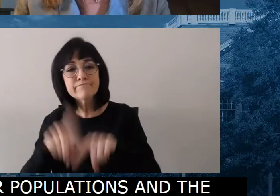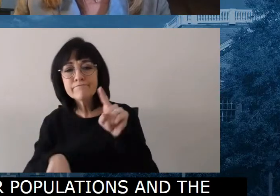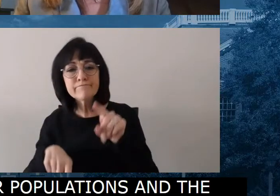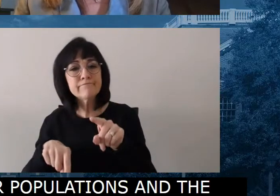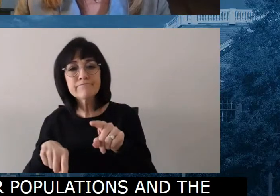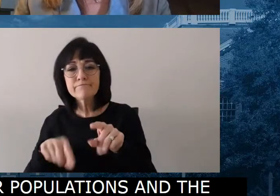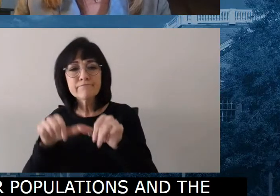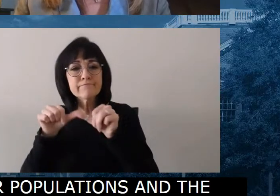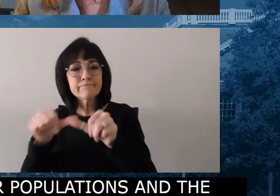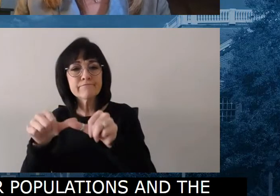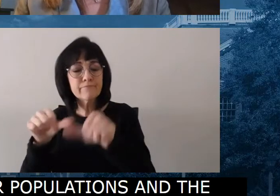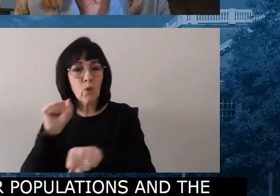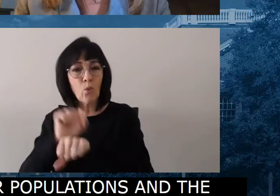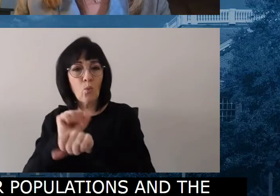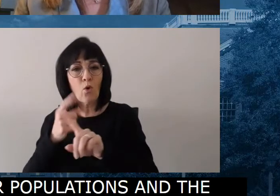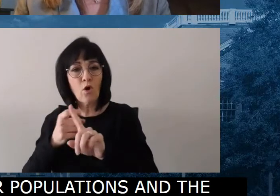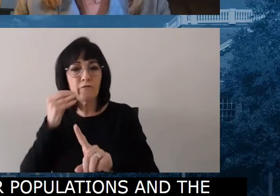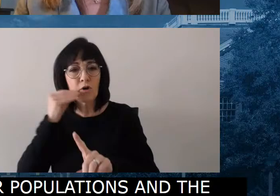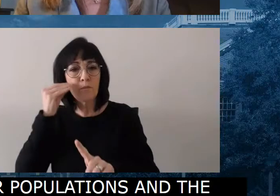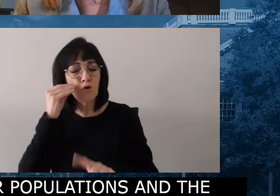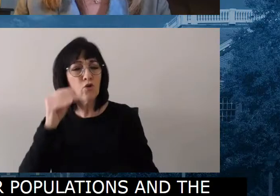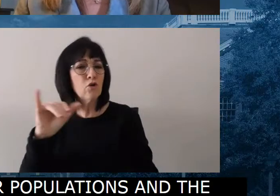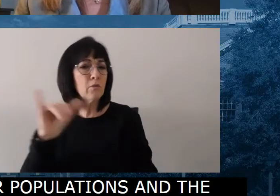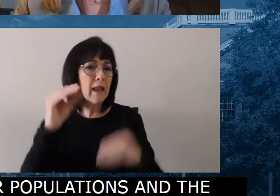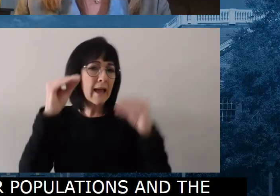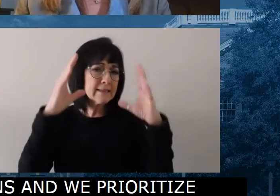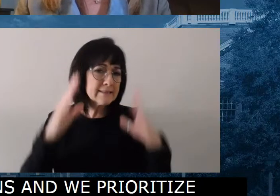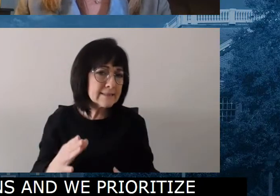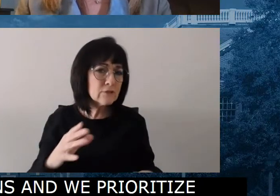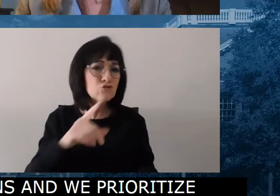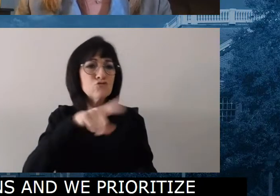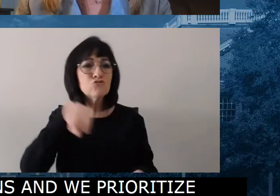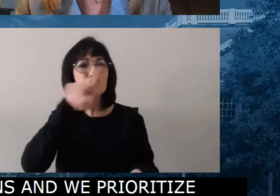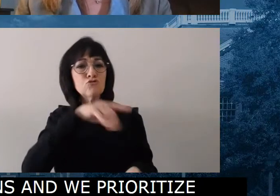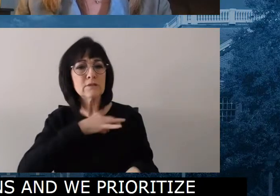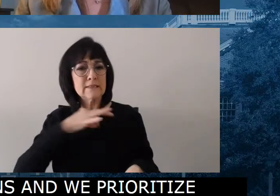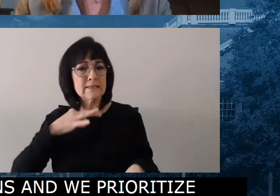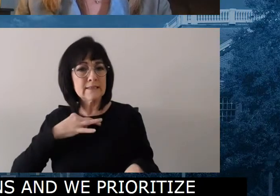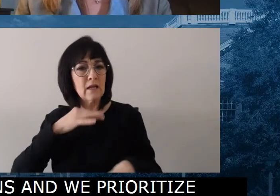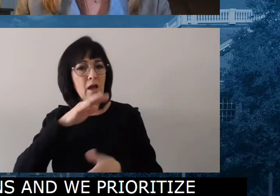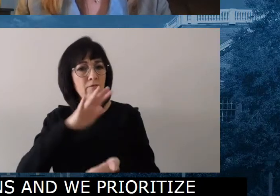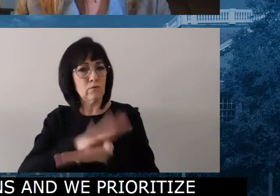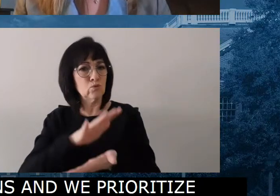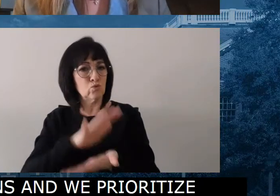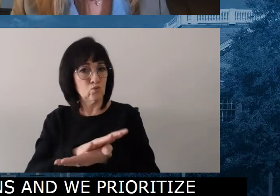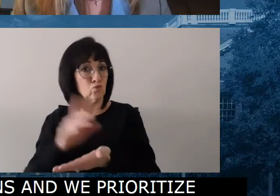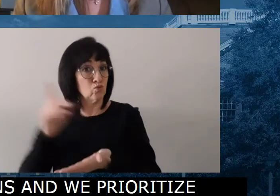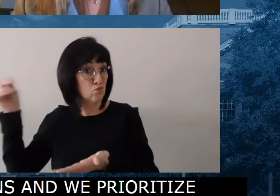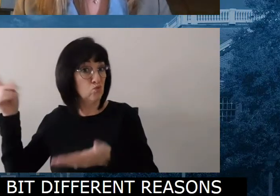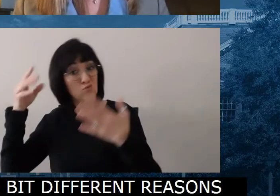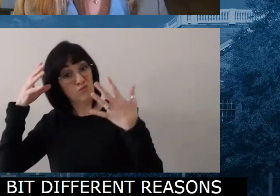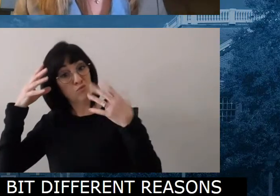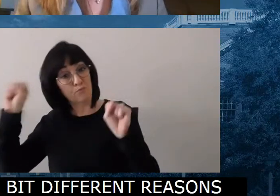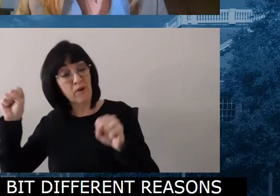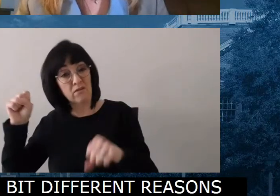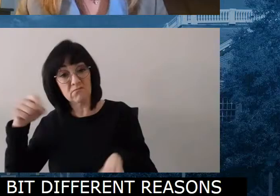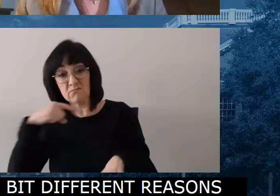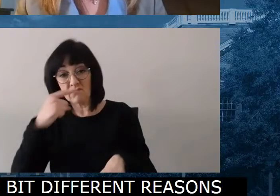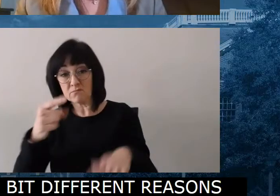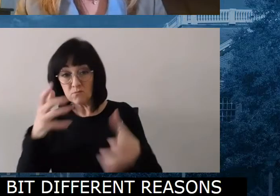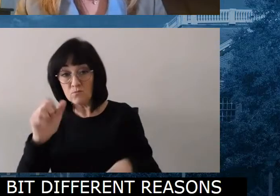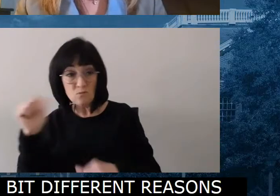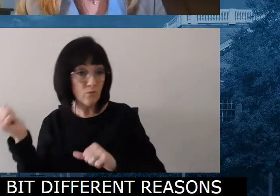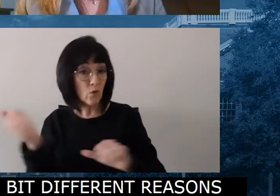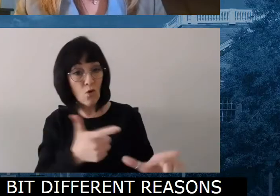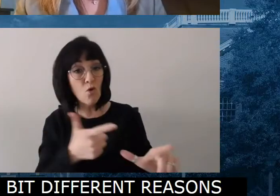educators for really a little different reasons, and now moving again as allocation increases and demand in the